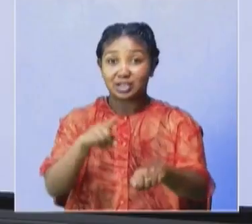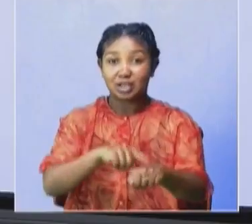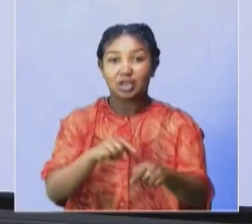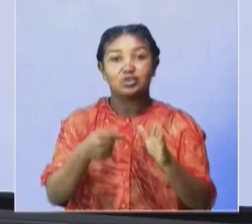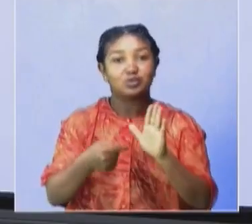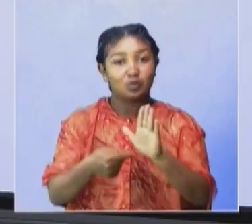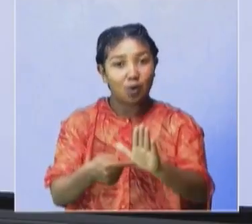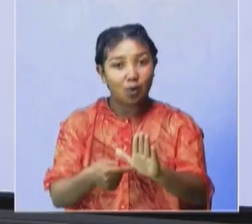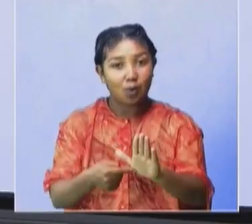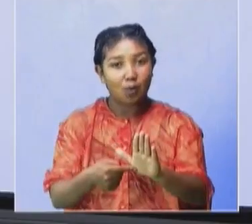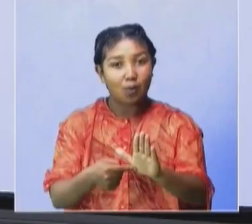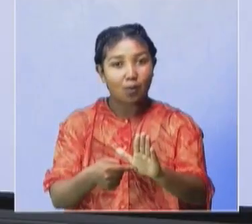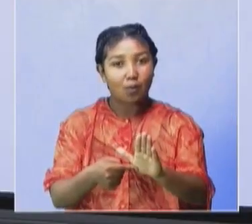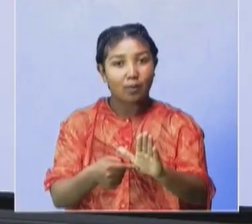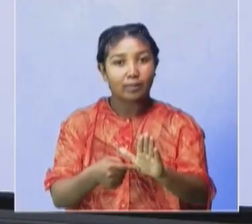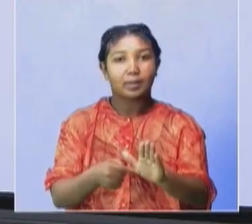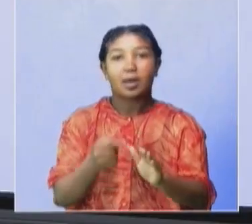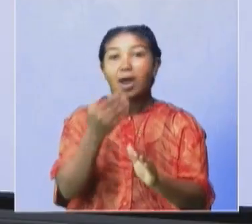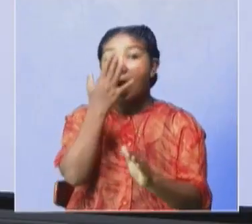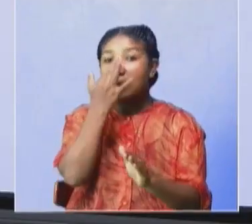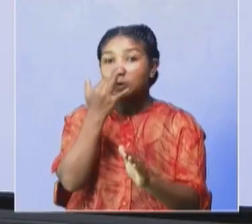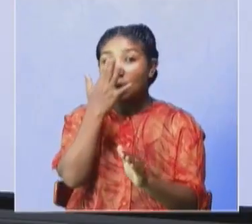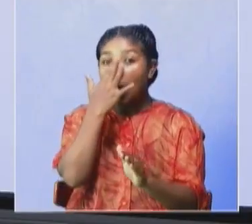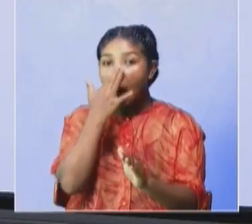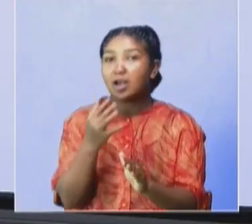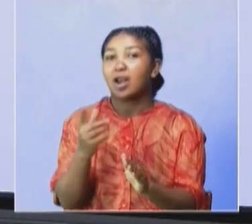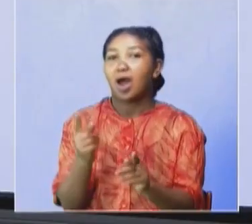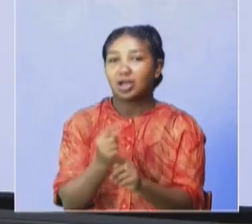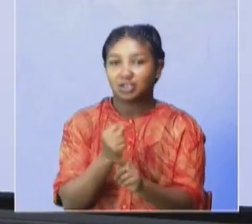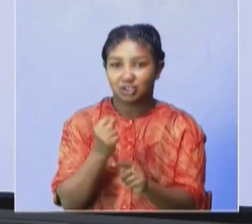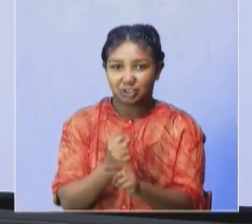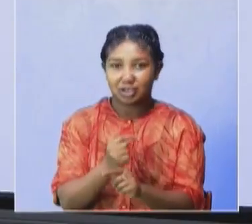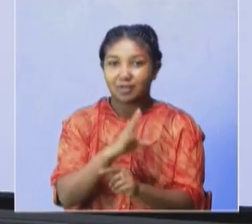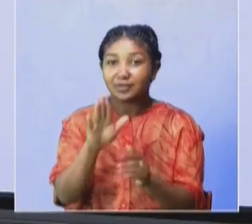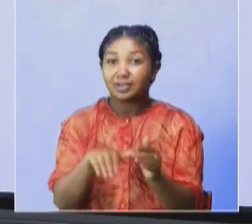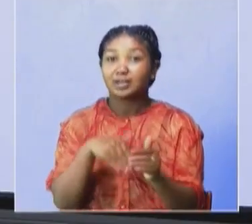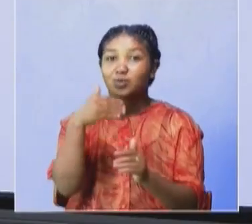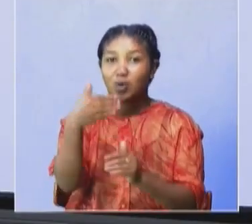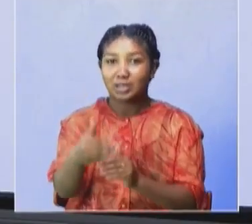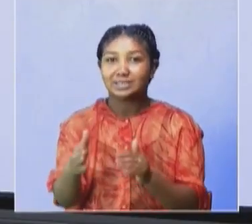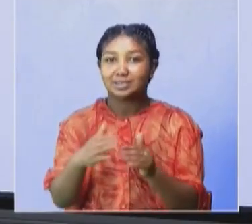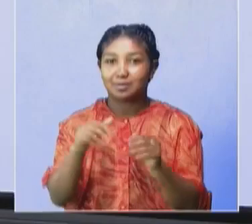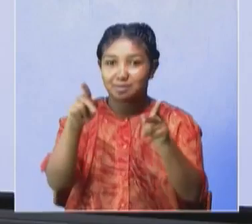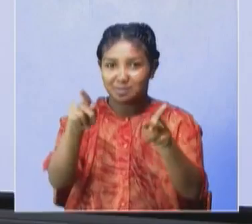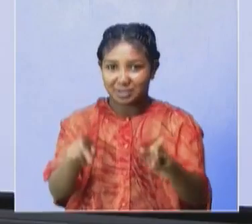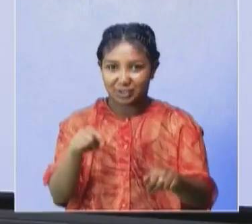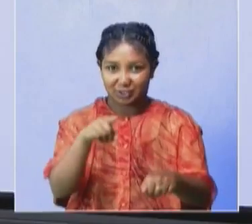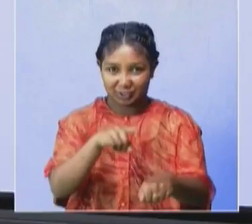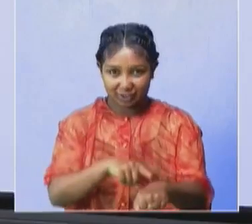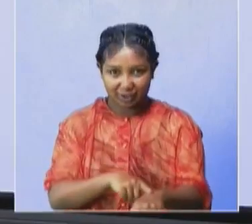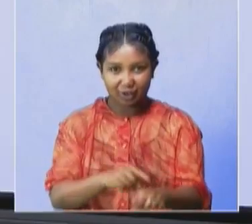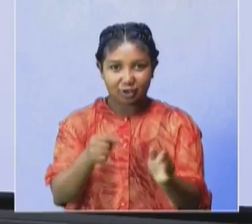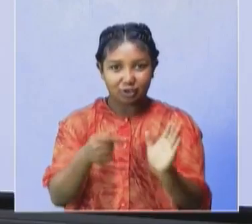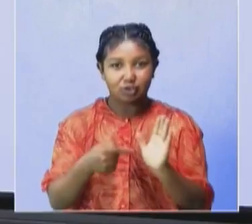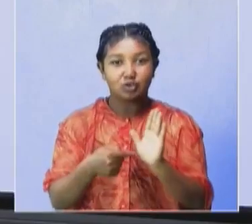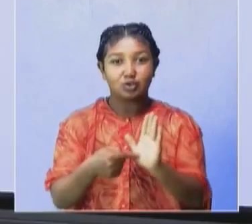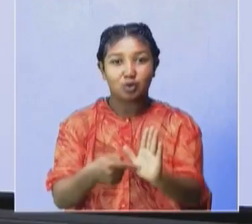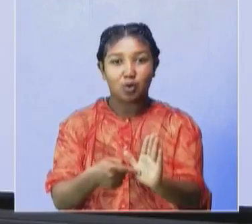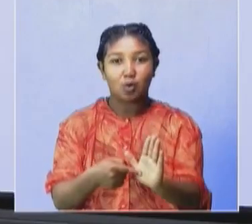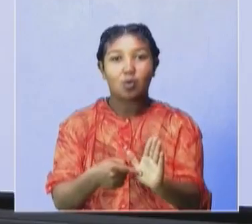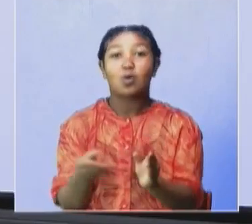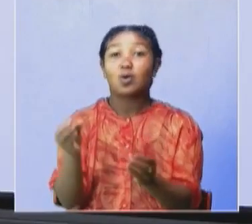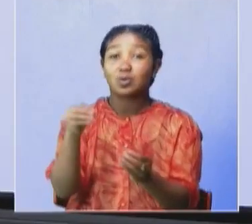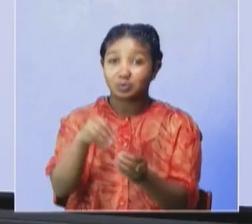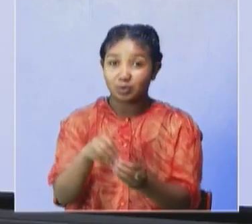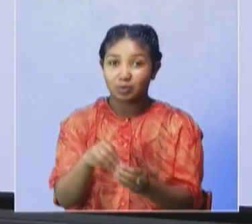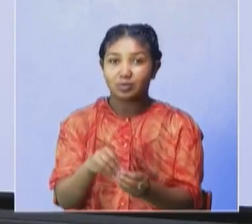show habitual action. And the next one is simple present tense that show